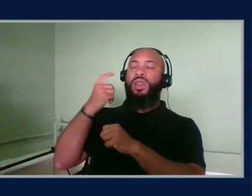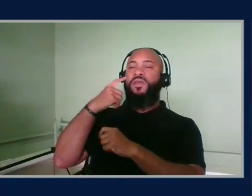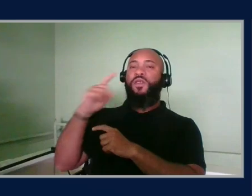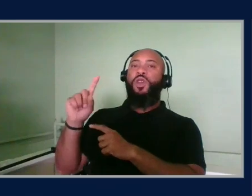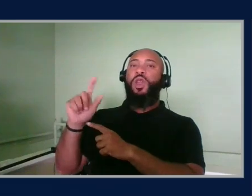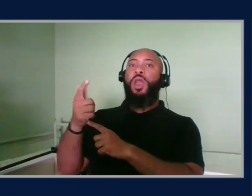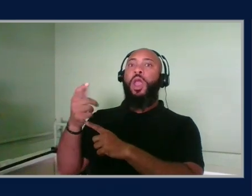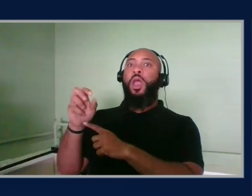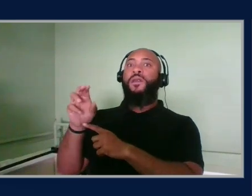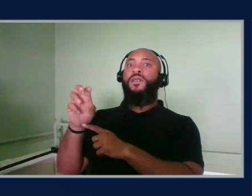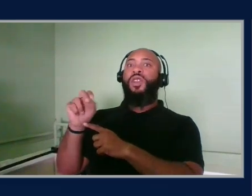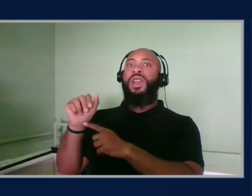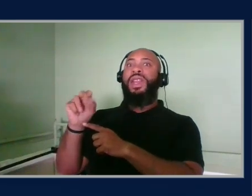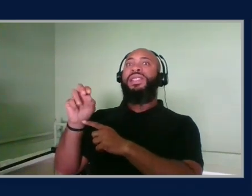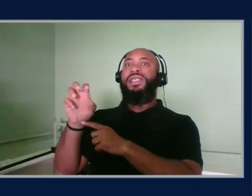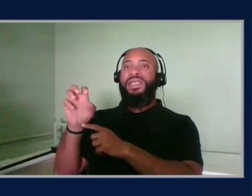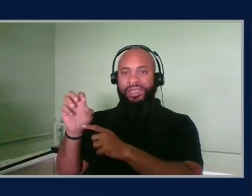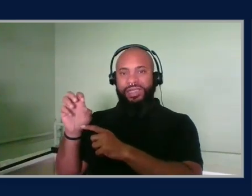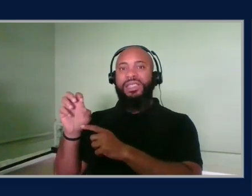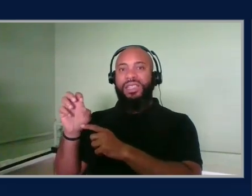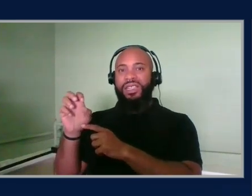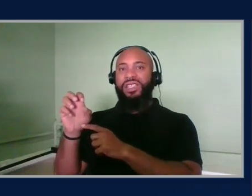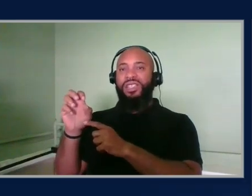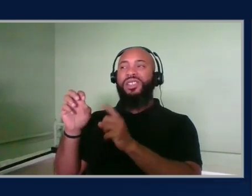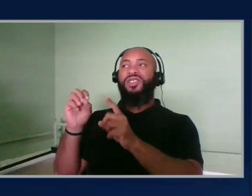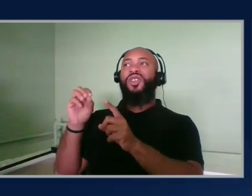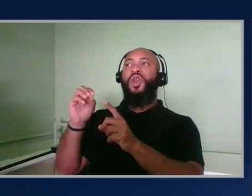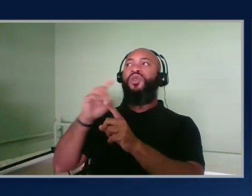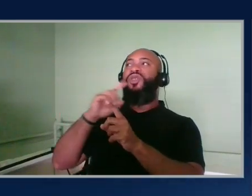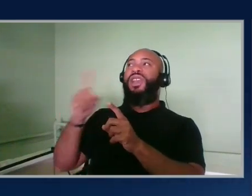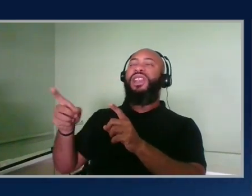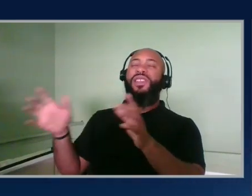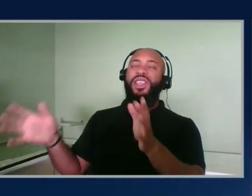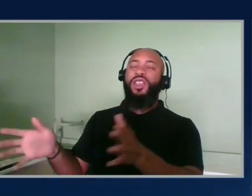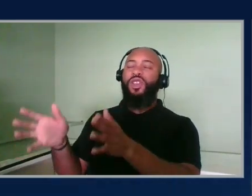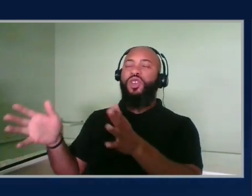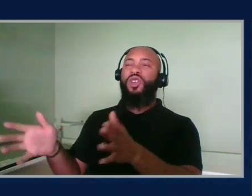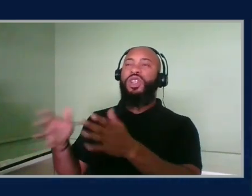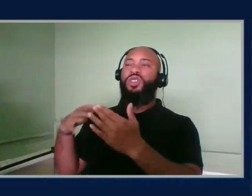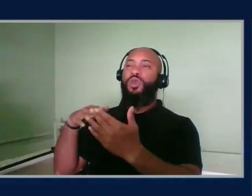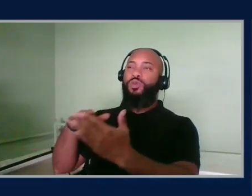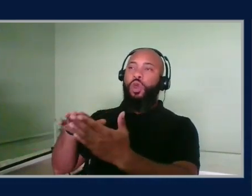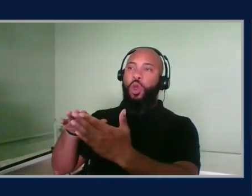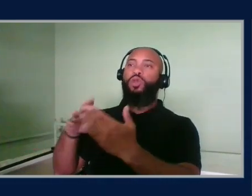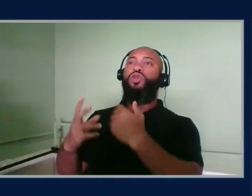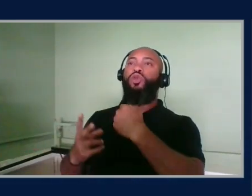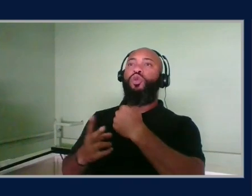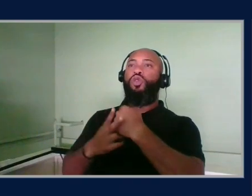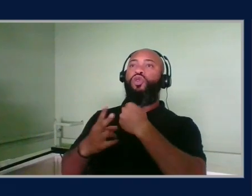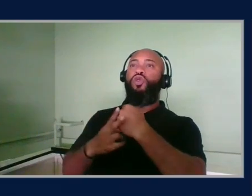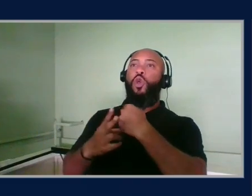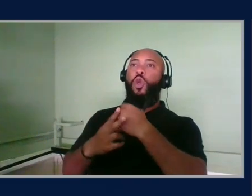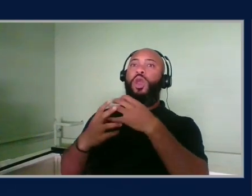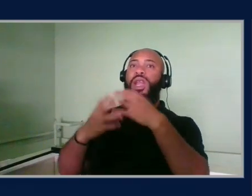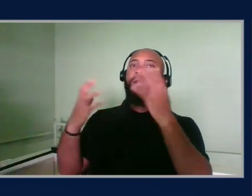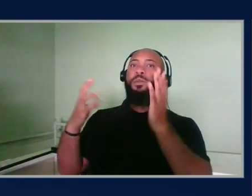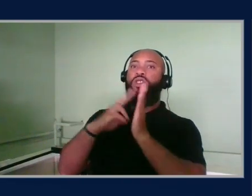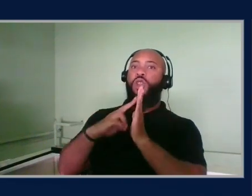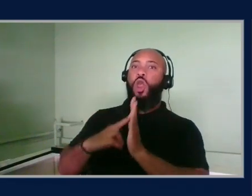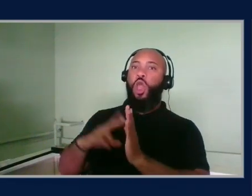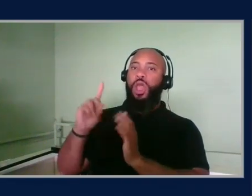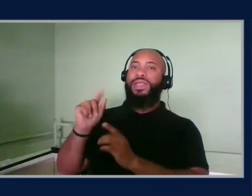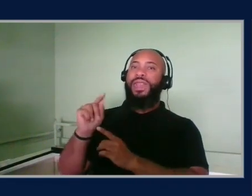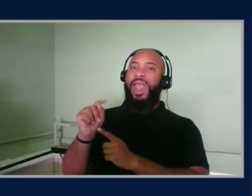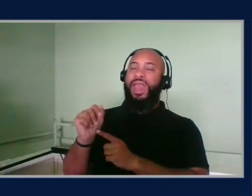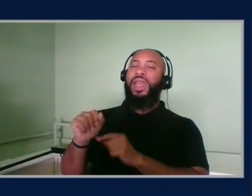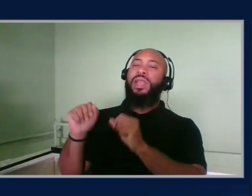governance is evolving, and so really the encouraged approach is to store as much log data as possible. You know, and we've